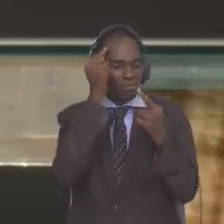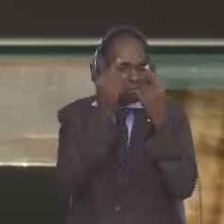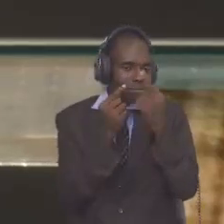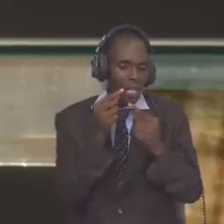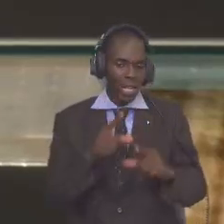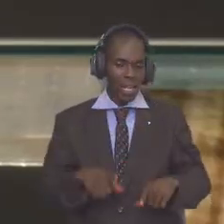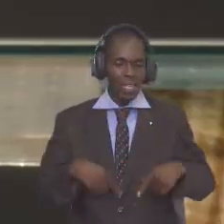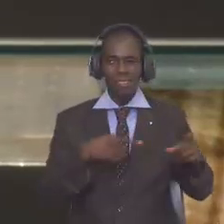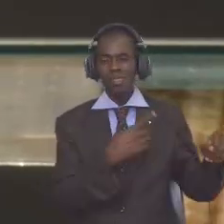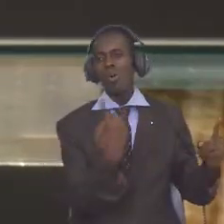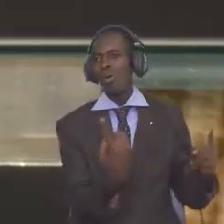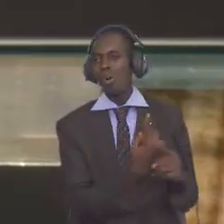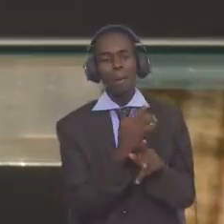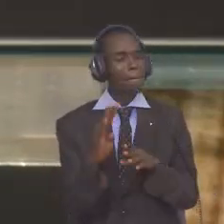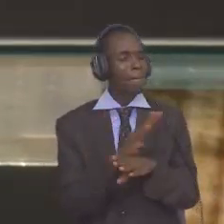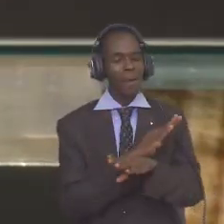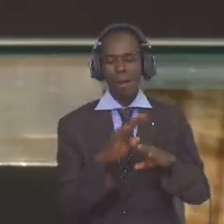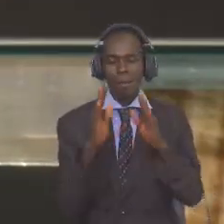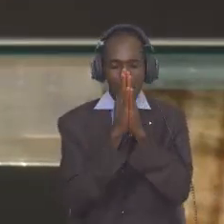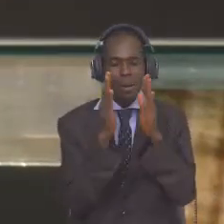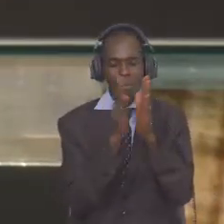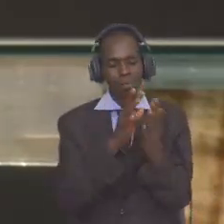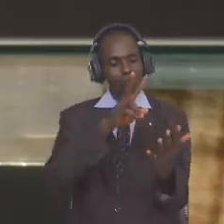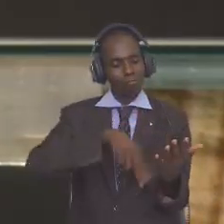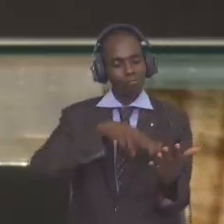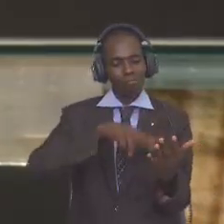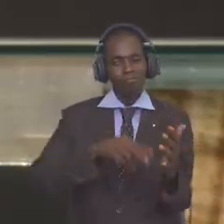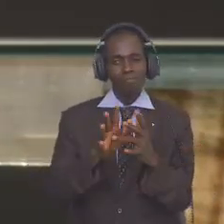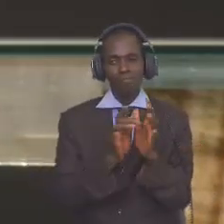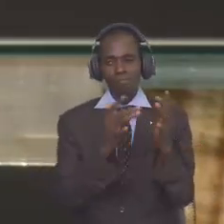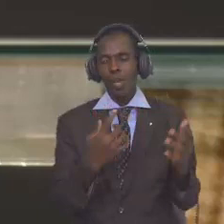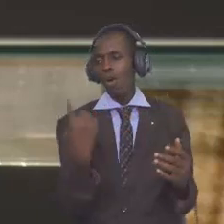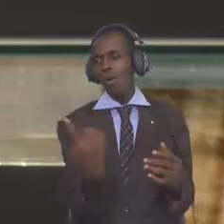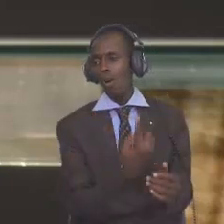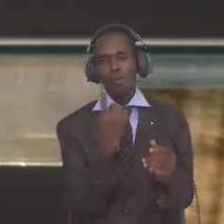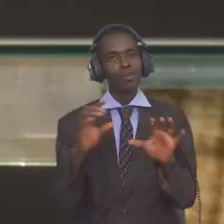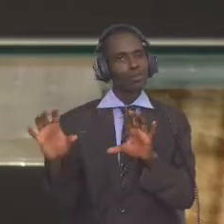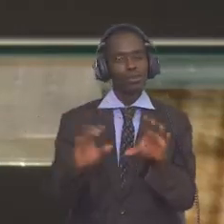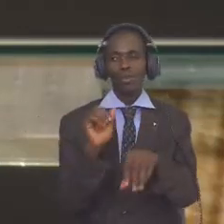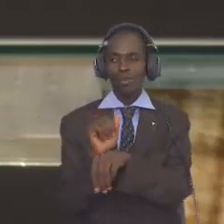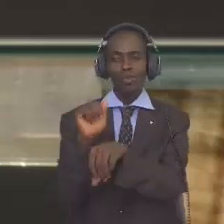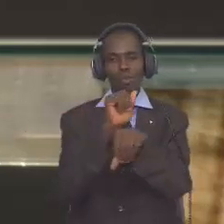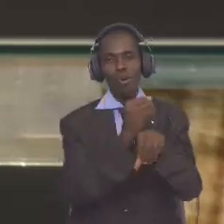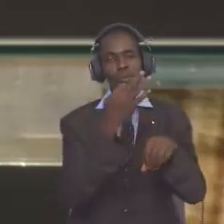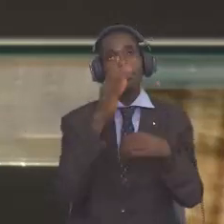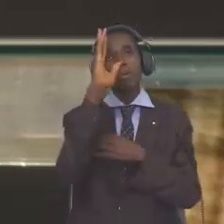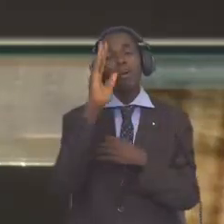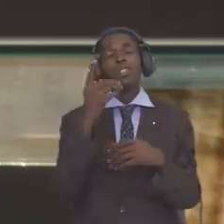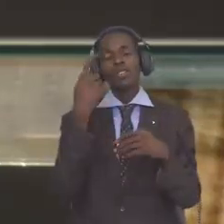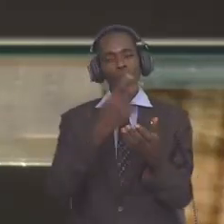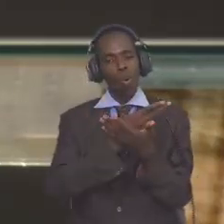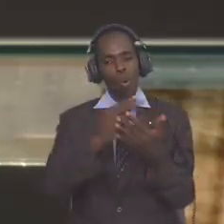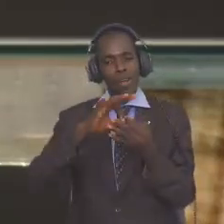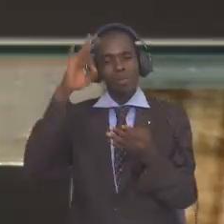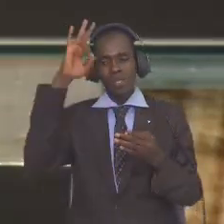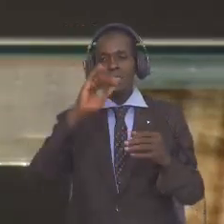He's always praying, he's always reading the Bible, he's always committed to the word, and the Holy Ghost is comforting him,